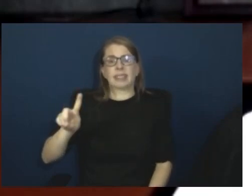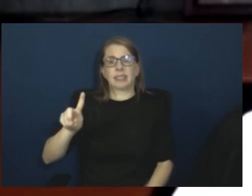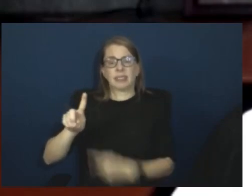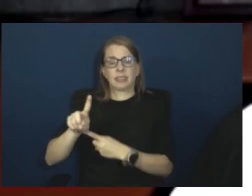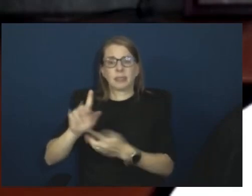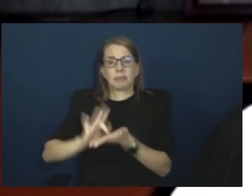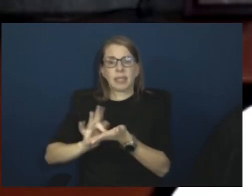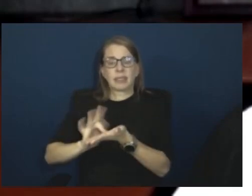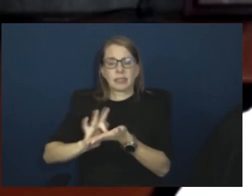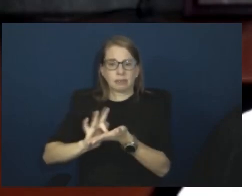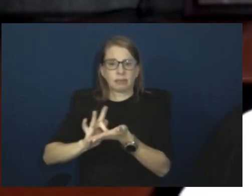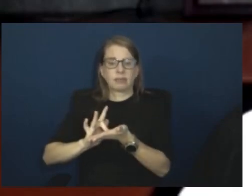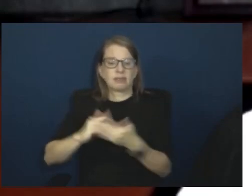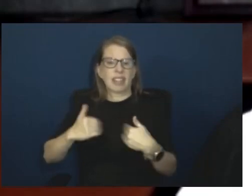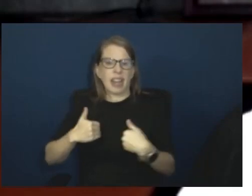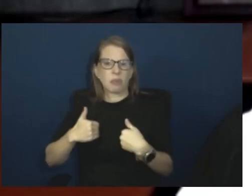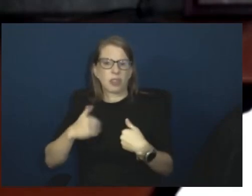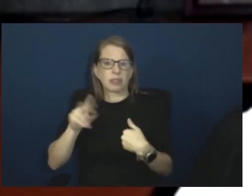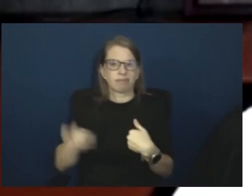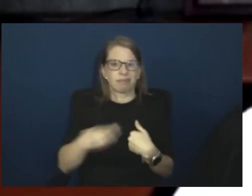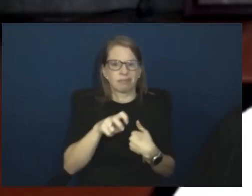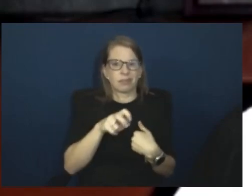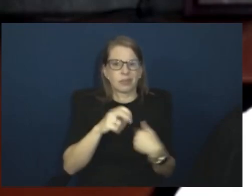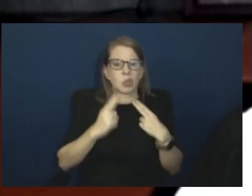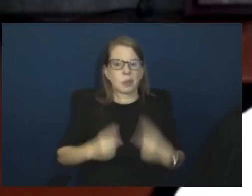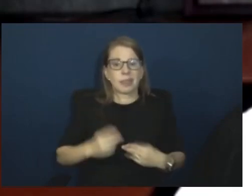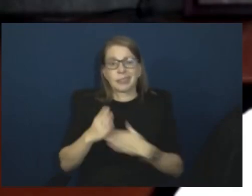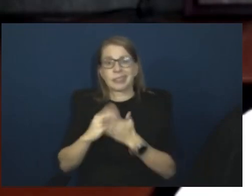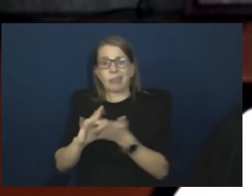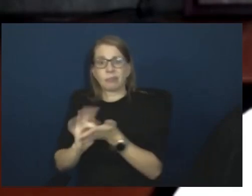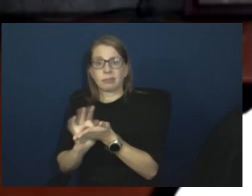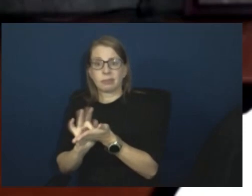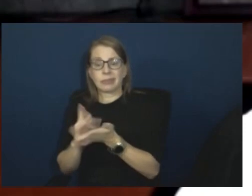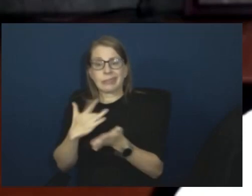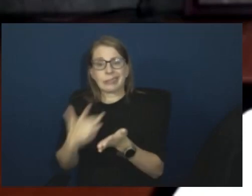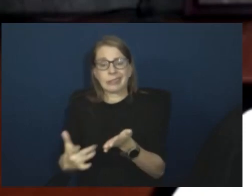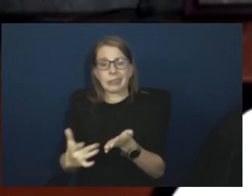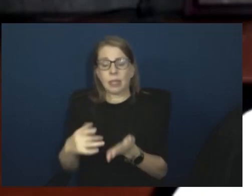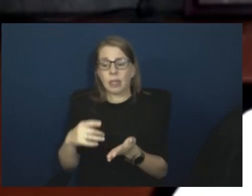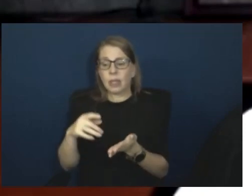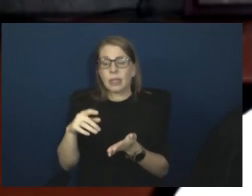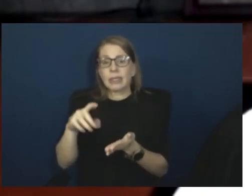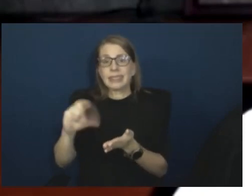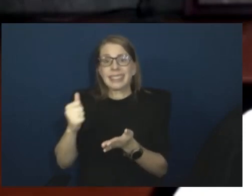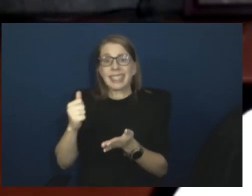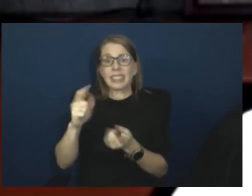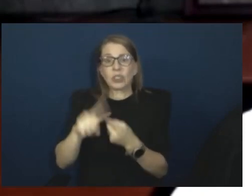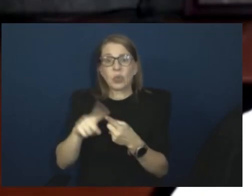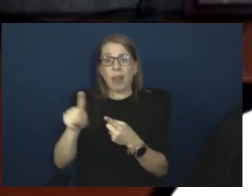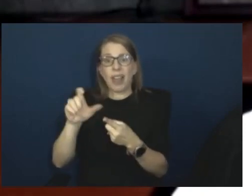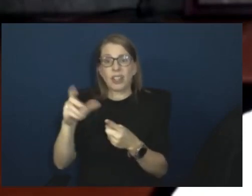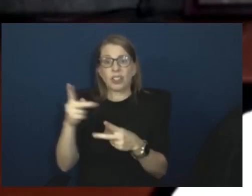COVID-19. And some of these drugs have 10 to 100 times